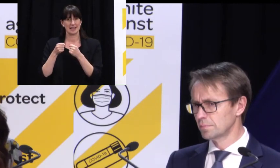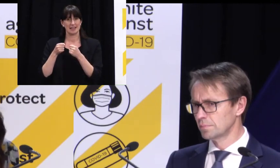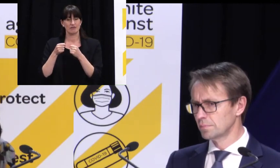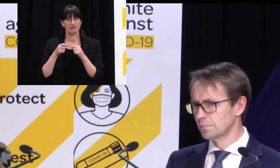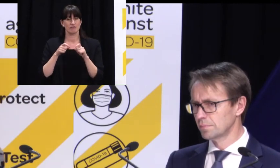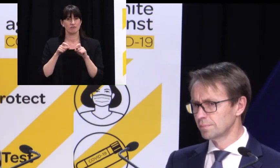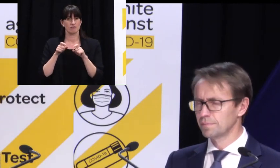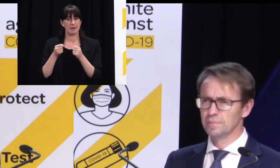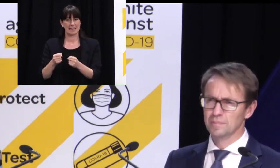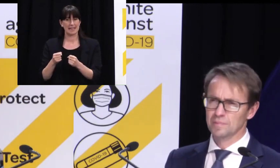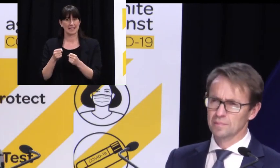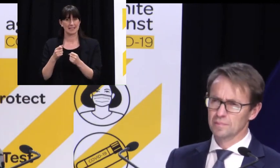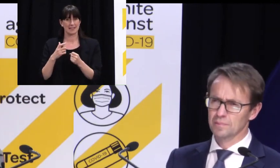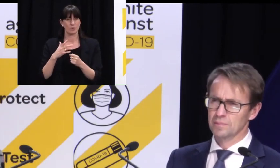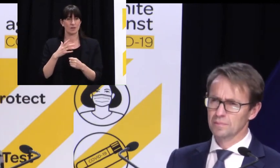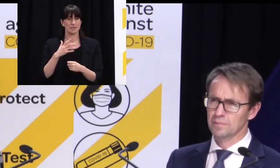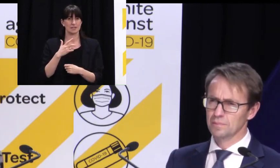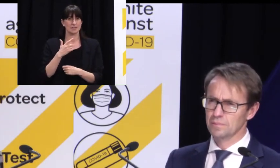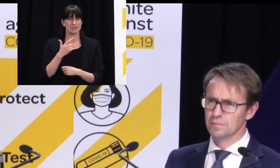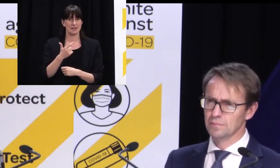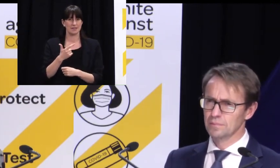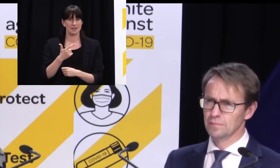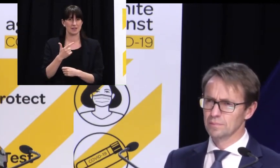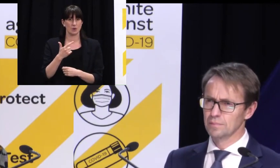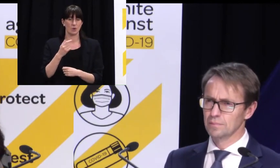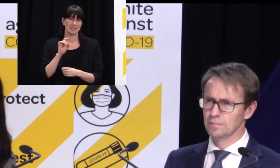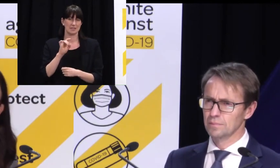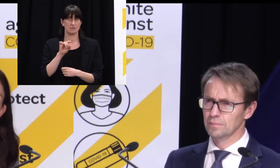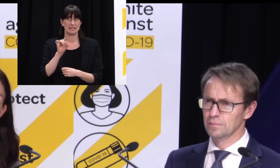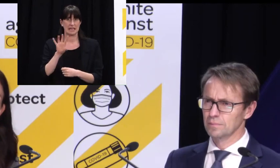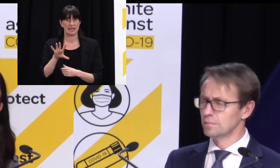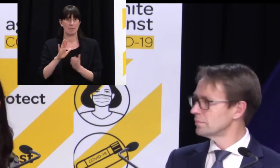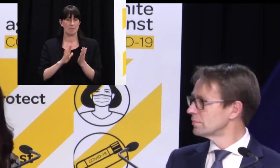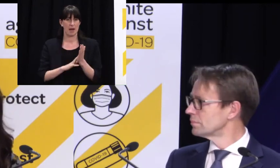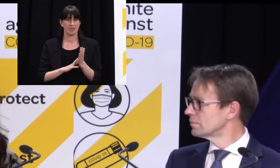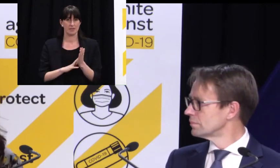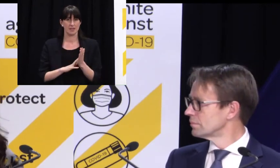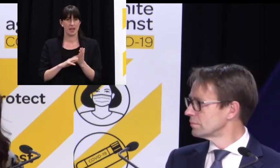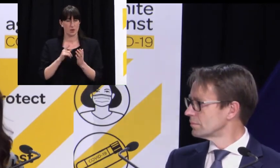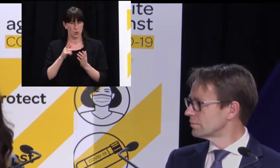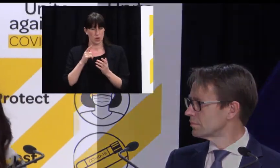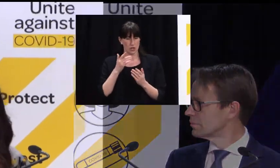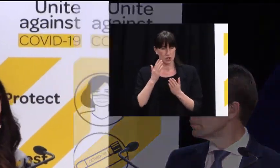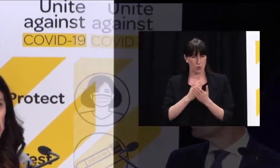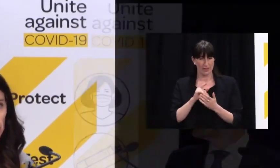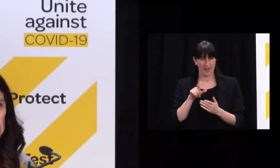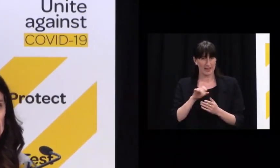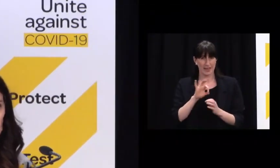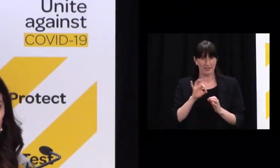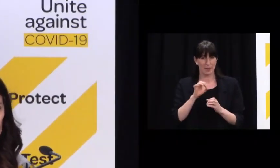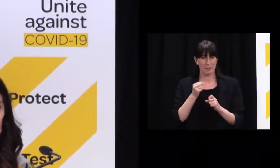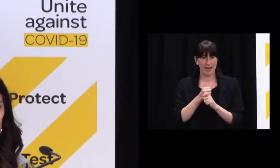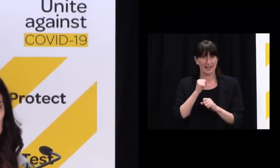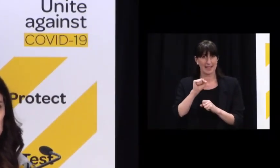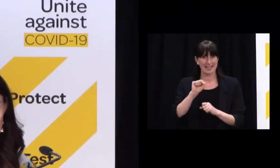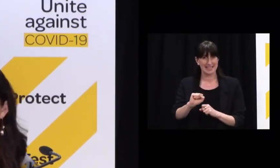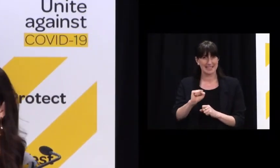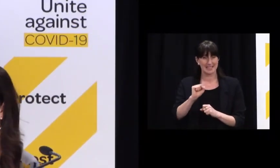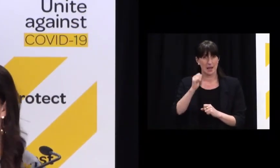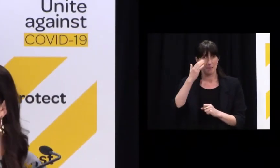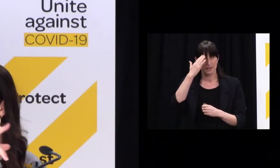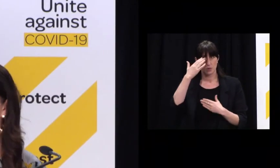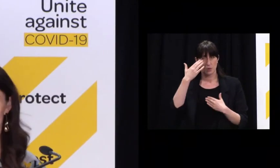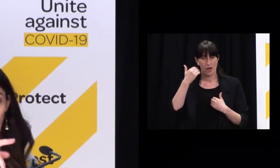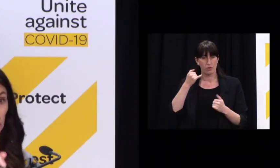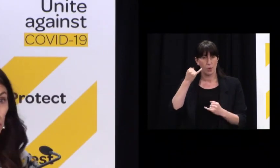you satisfied that that didn't impact his mental health further there were multiple so there's additional information that sits alongside what I was just